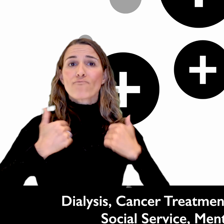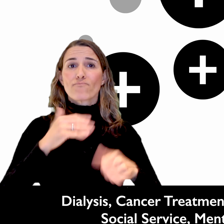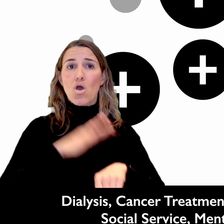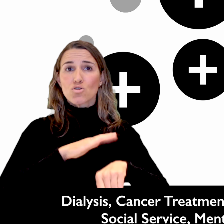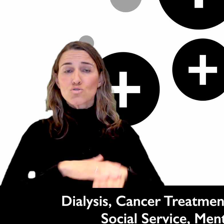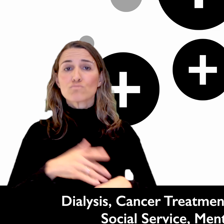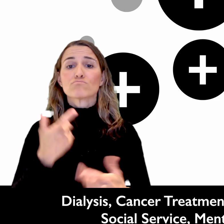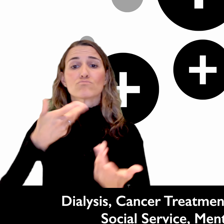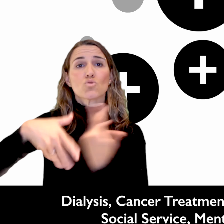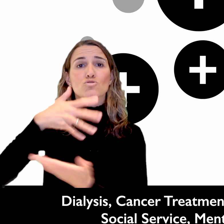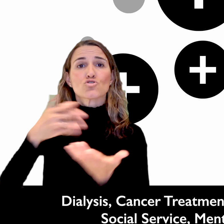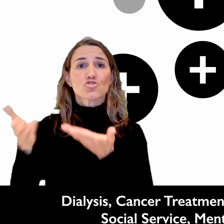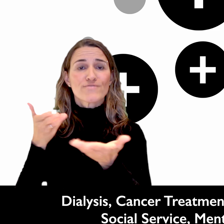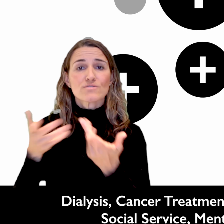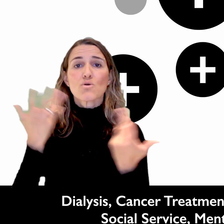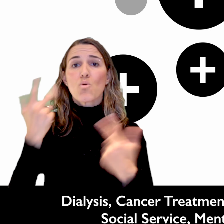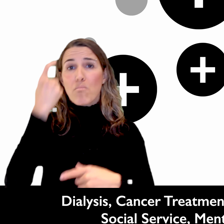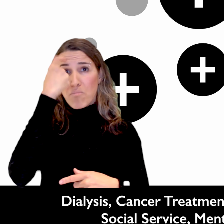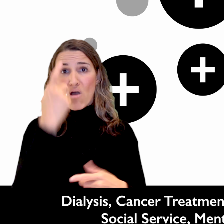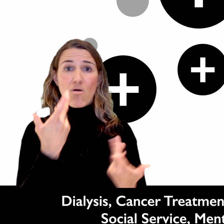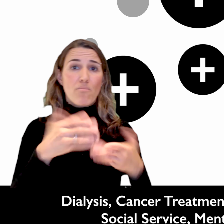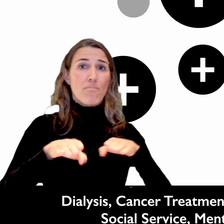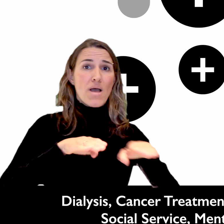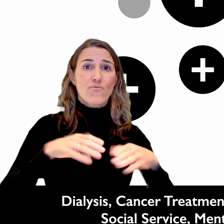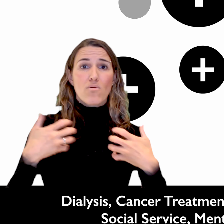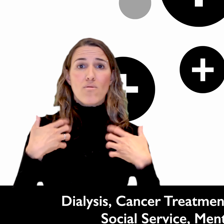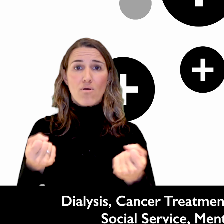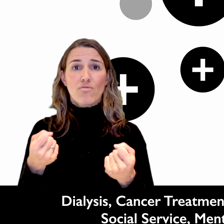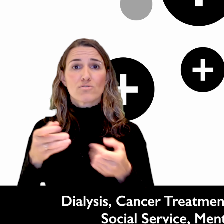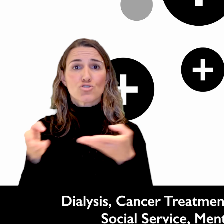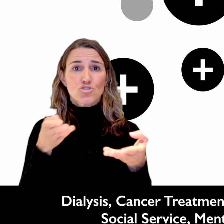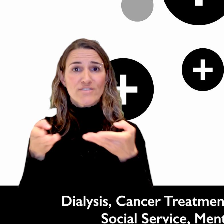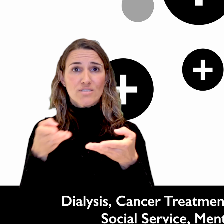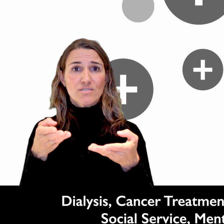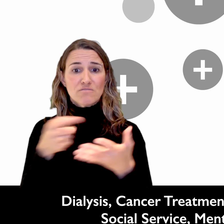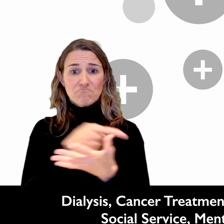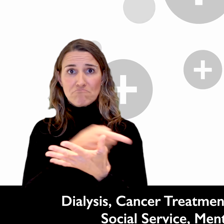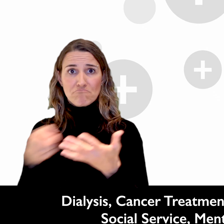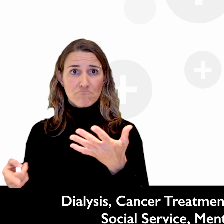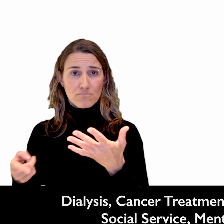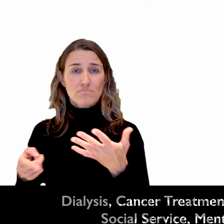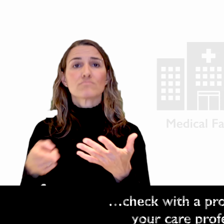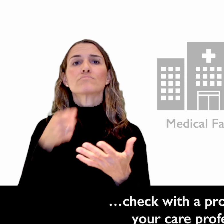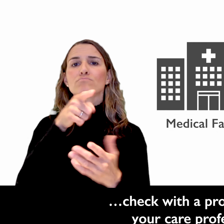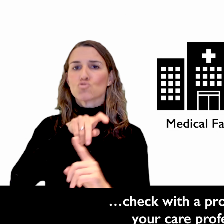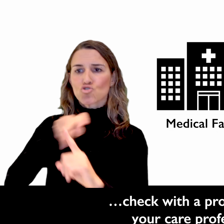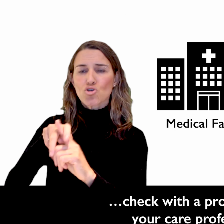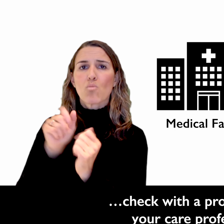To learn more about how you can prepare for an emergency, go to